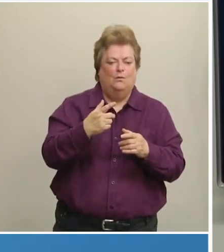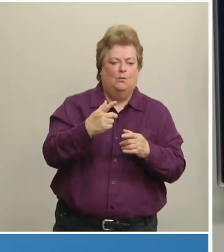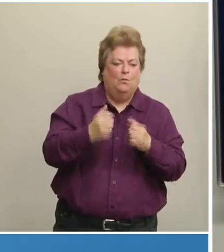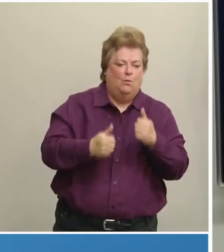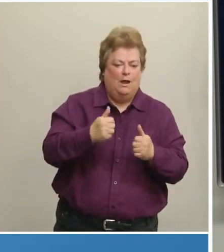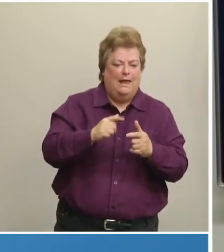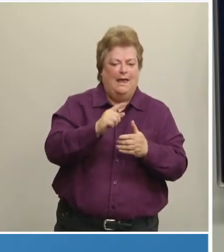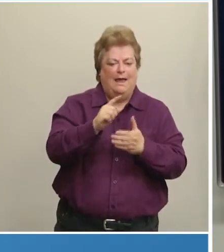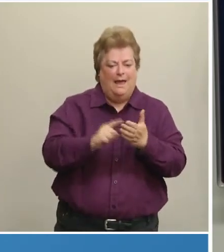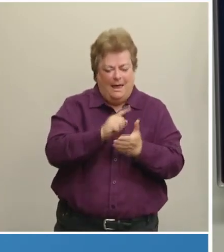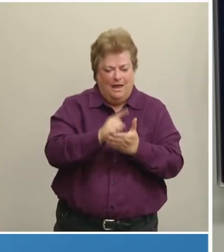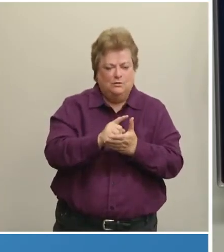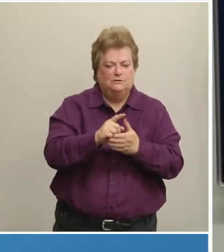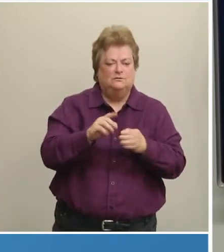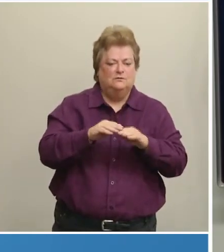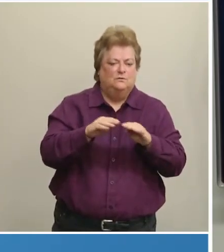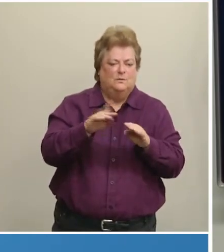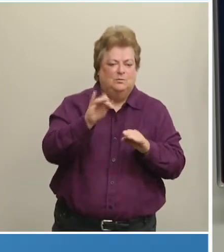pools.